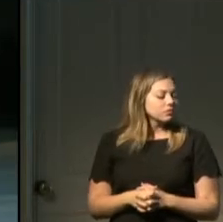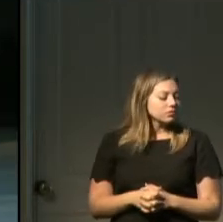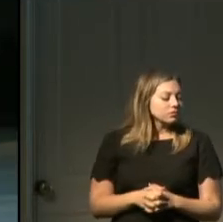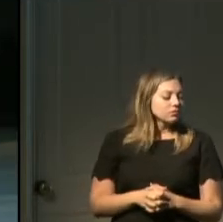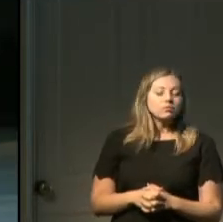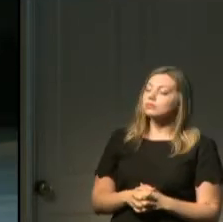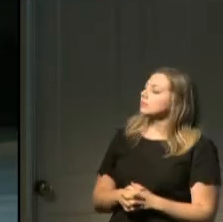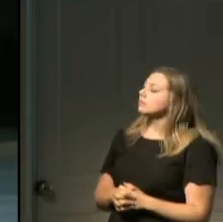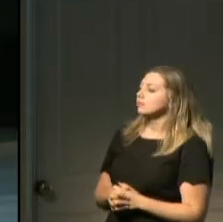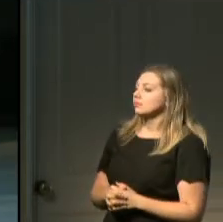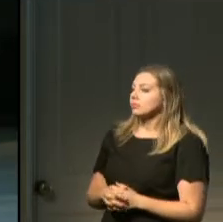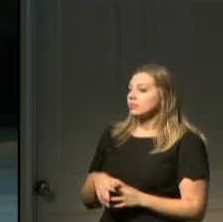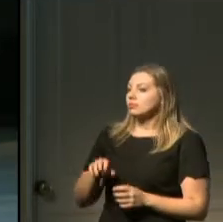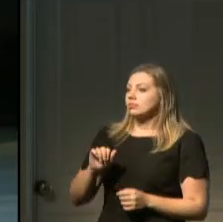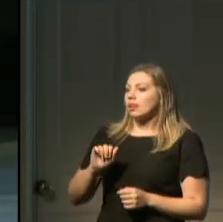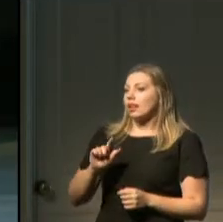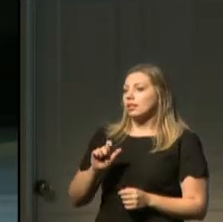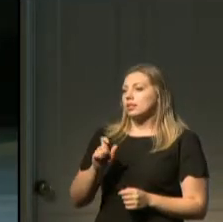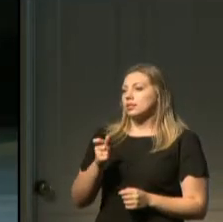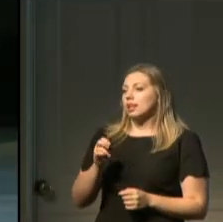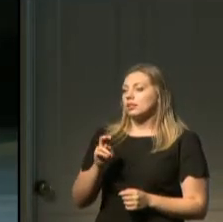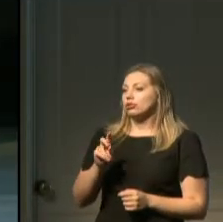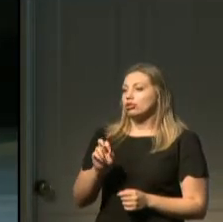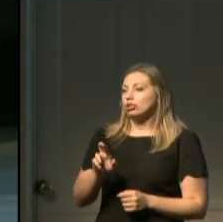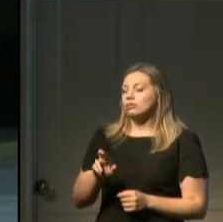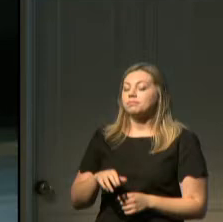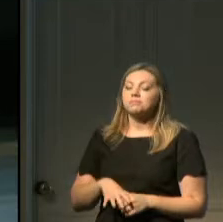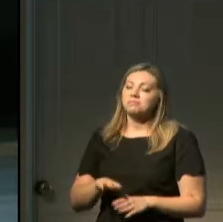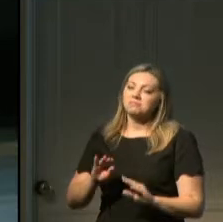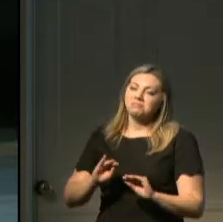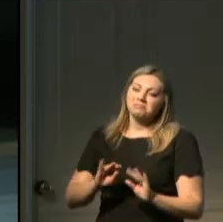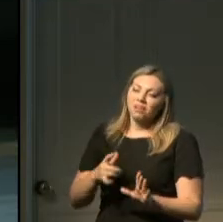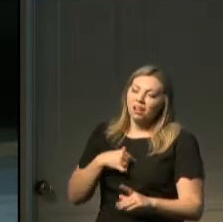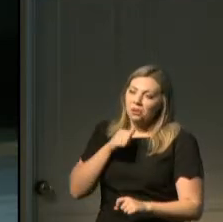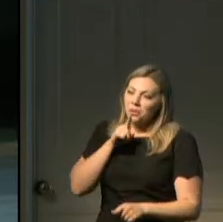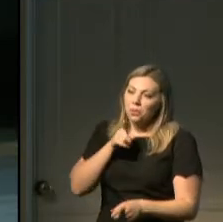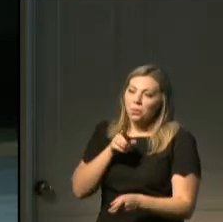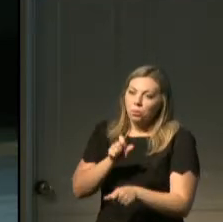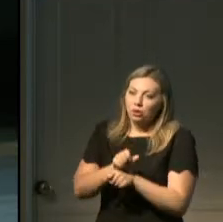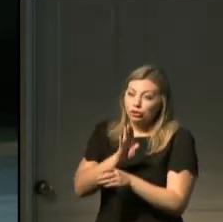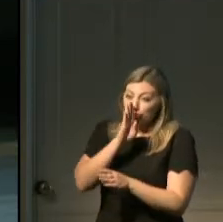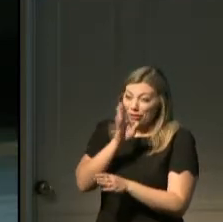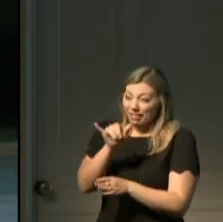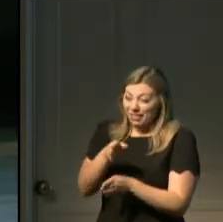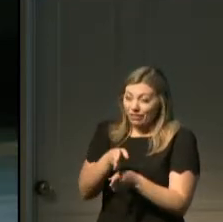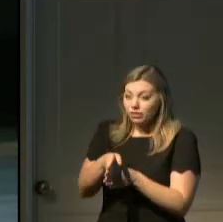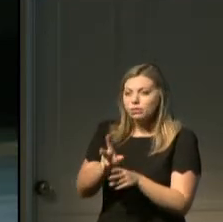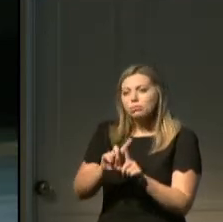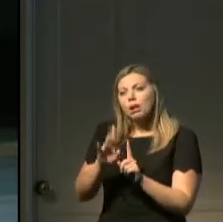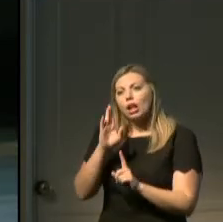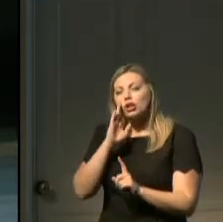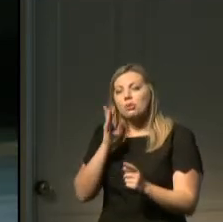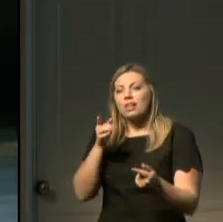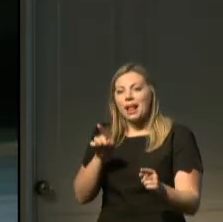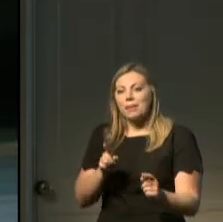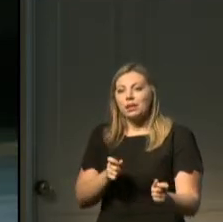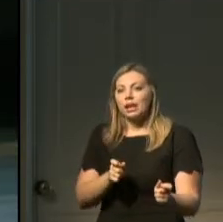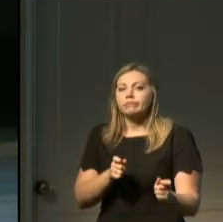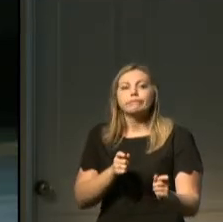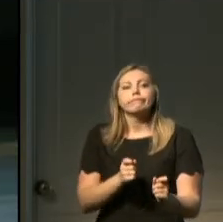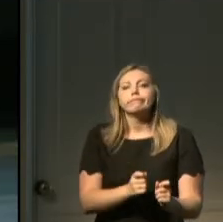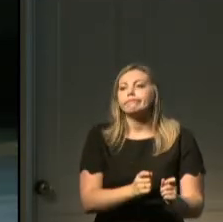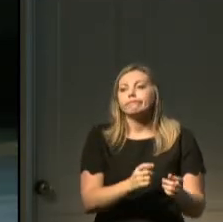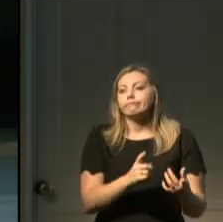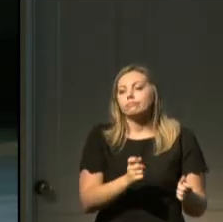I don't work obviously directly in these fields, but I do know that they're sporadically happening. I don't think that they are universally happening. I mean,